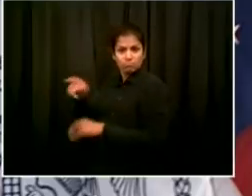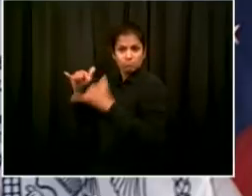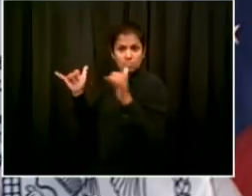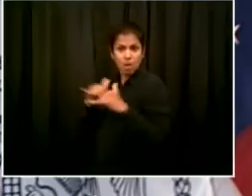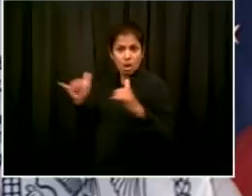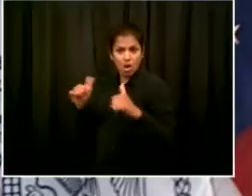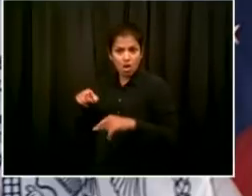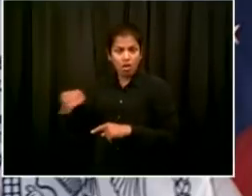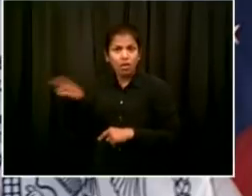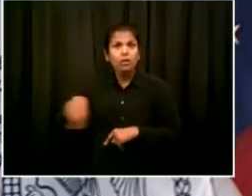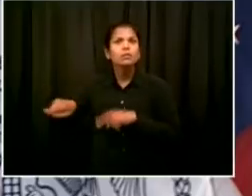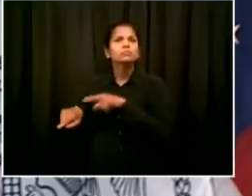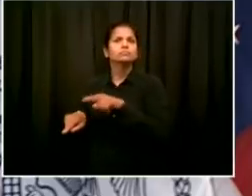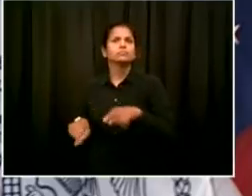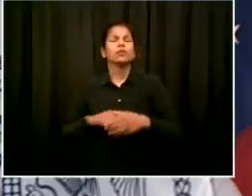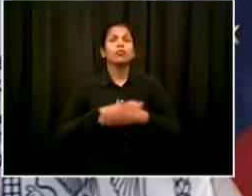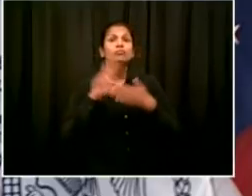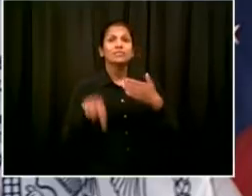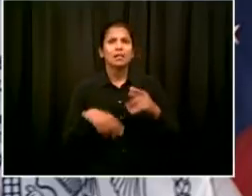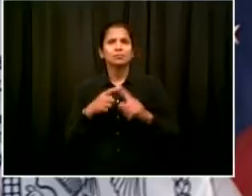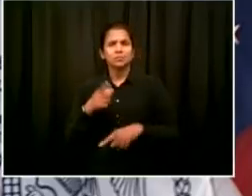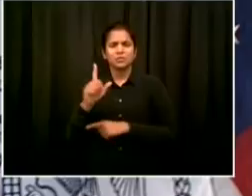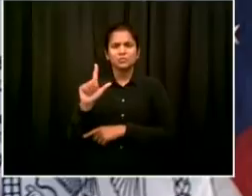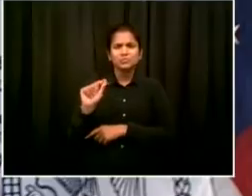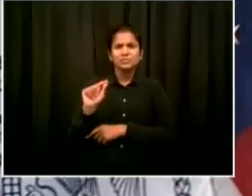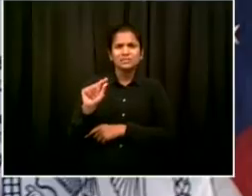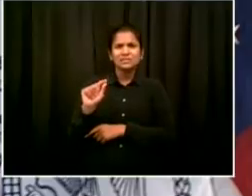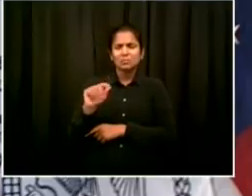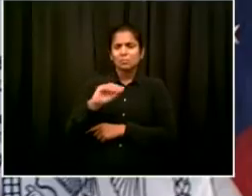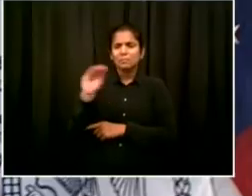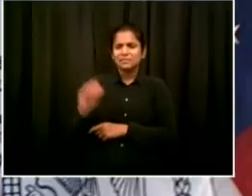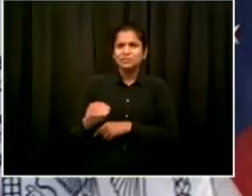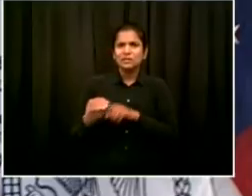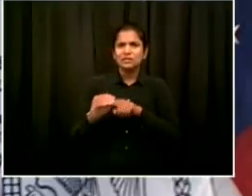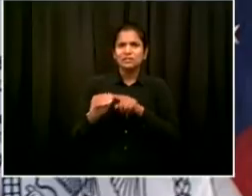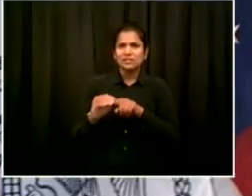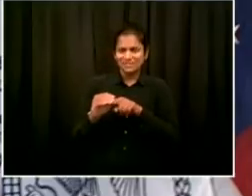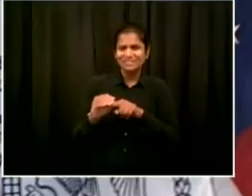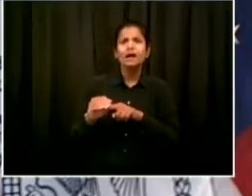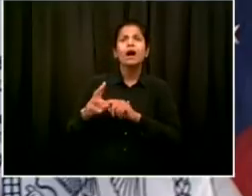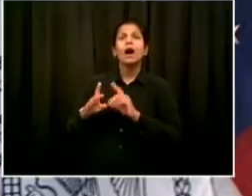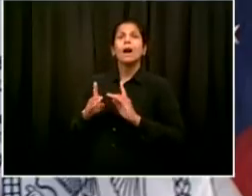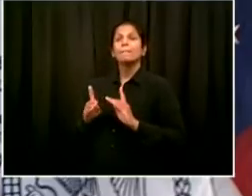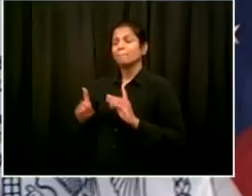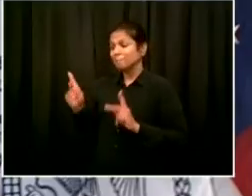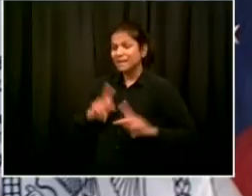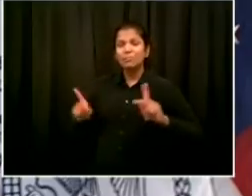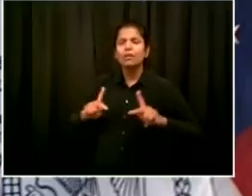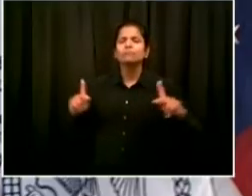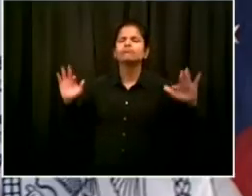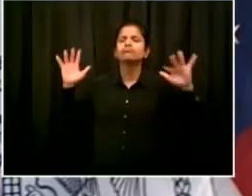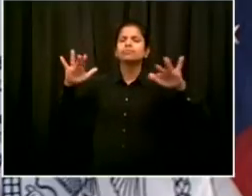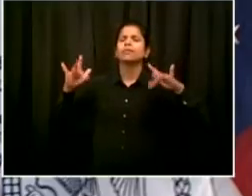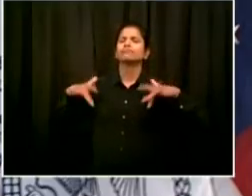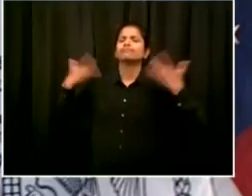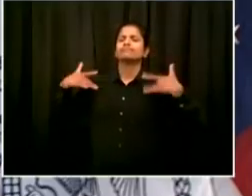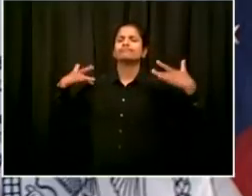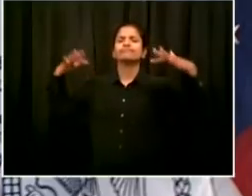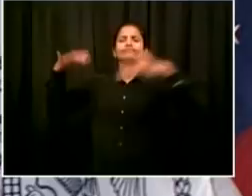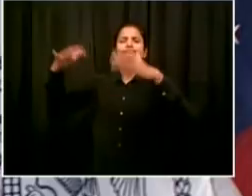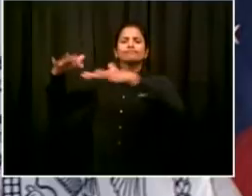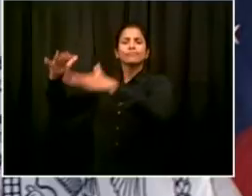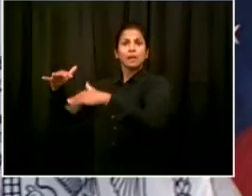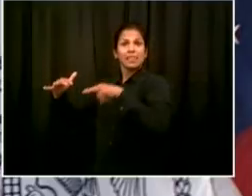may have been a risk for this infection, but we haven't seen any large clusters specifically associated with any of these events. That said, we need